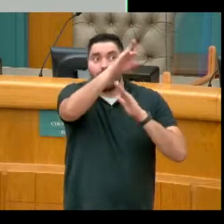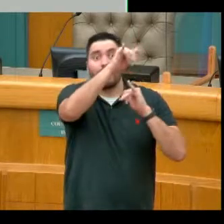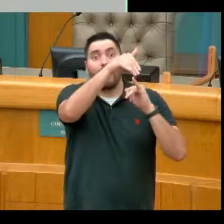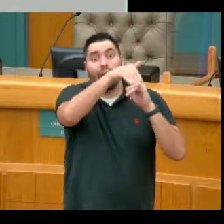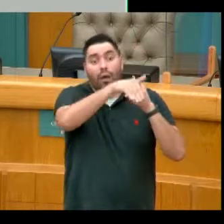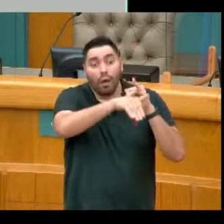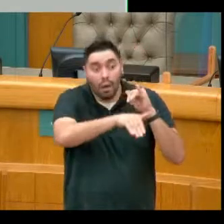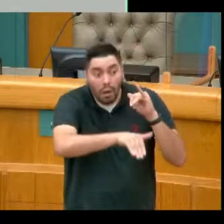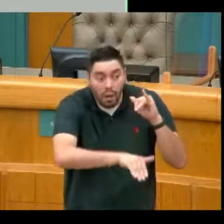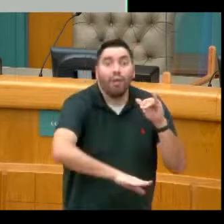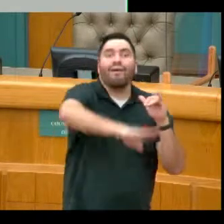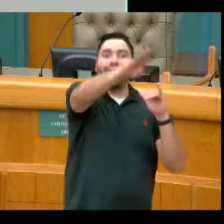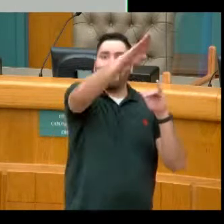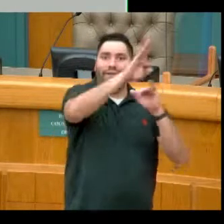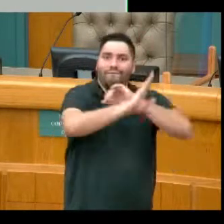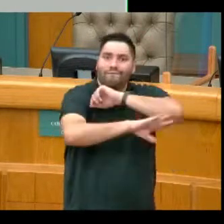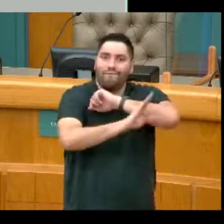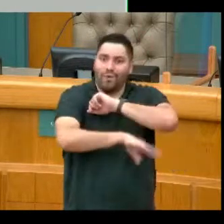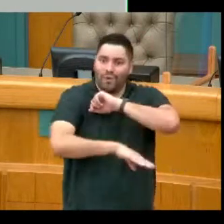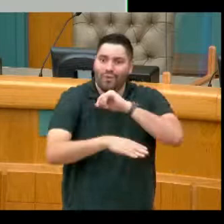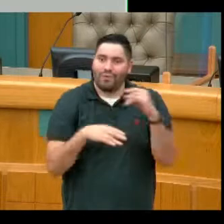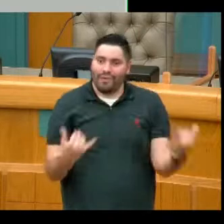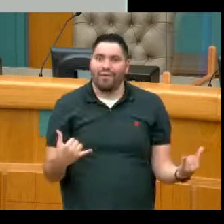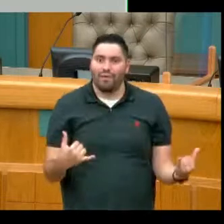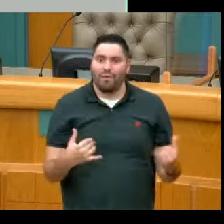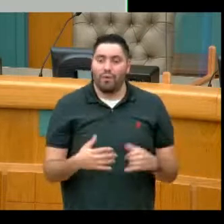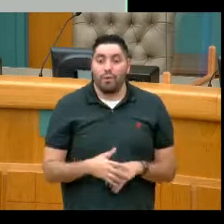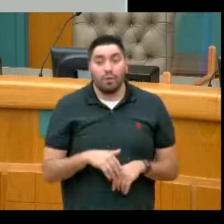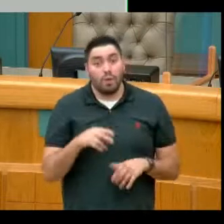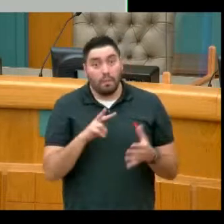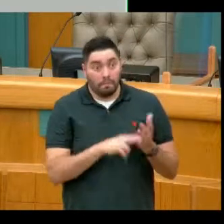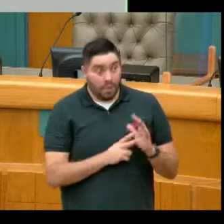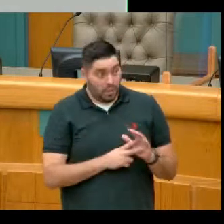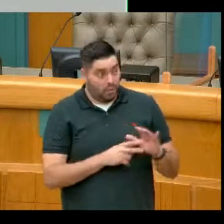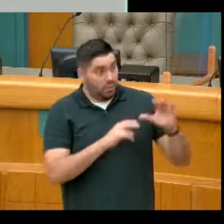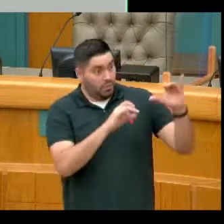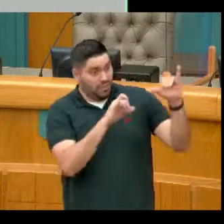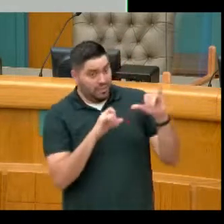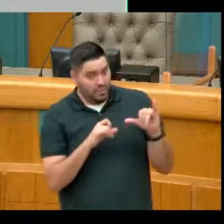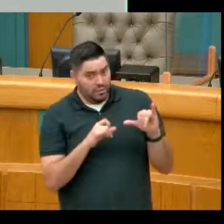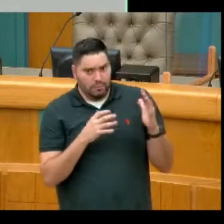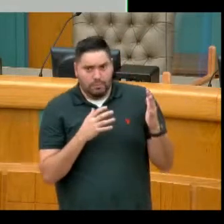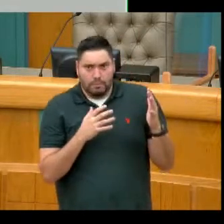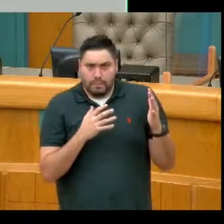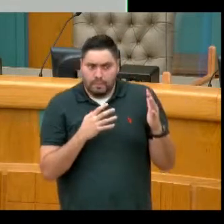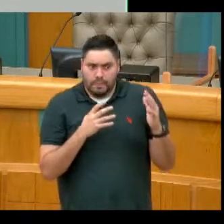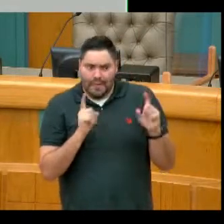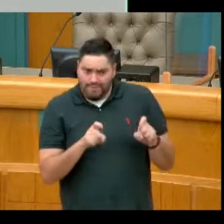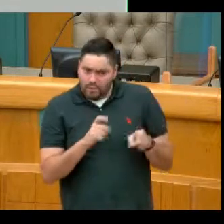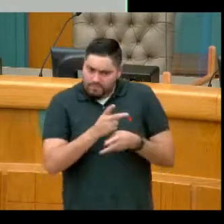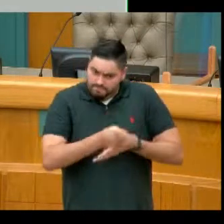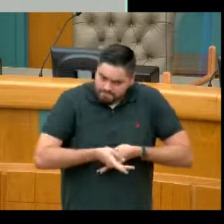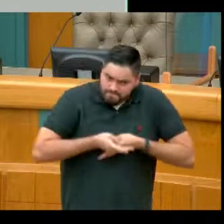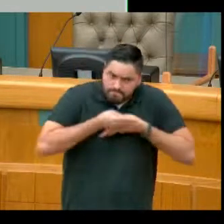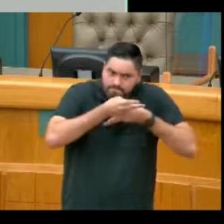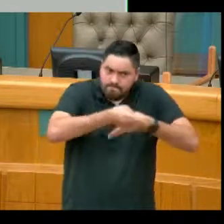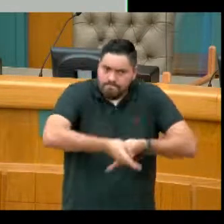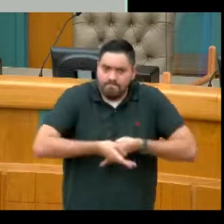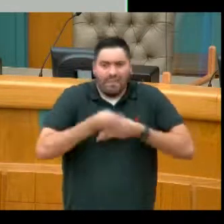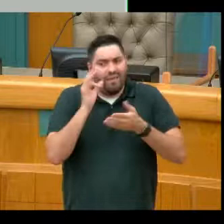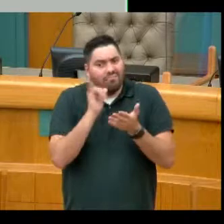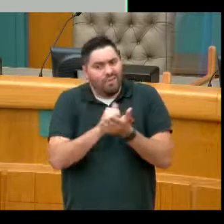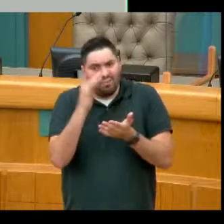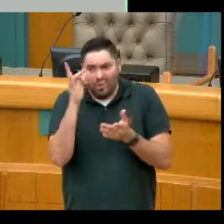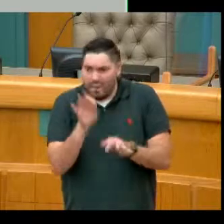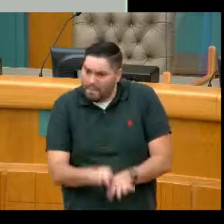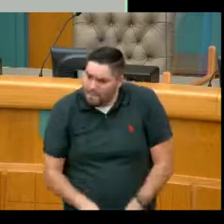steady. The new cases remain low locally, but they're increasing in Northwest Texas. The reason why that's so important, I know we're not in